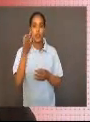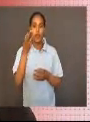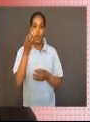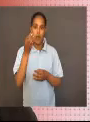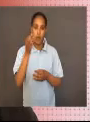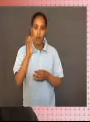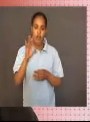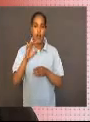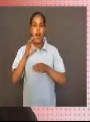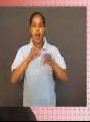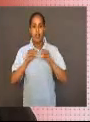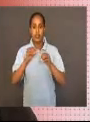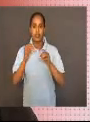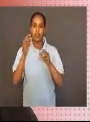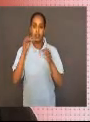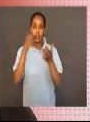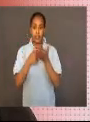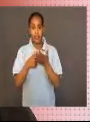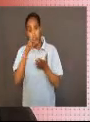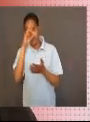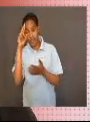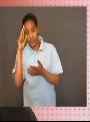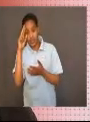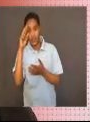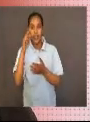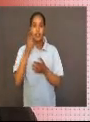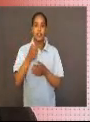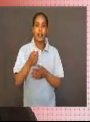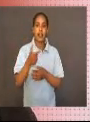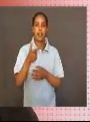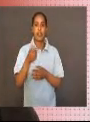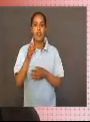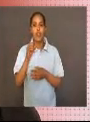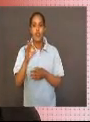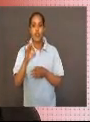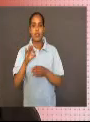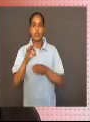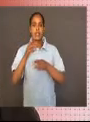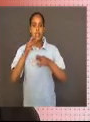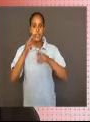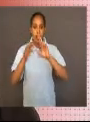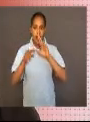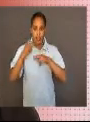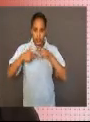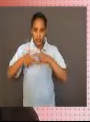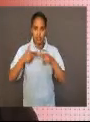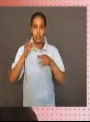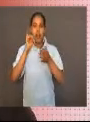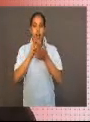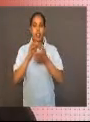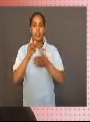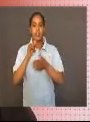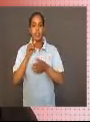action, or, in this case, the rate of reaction at